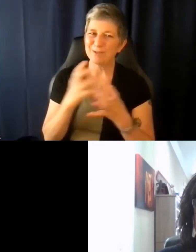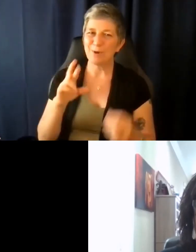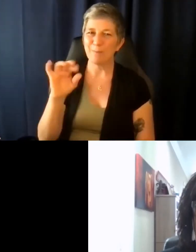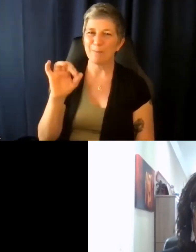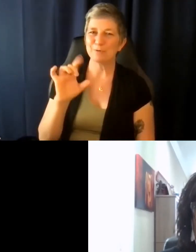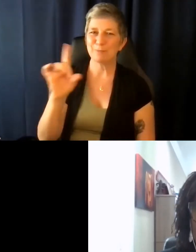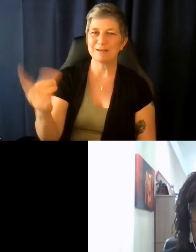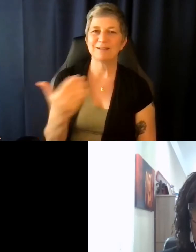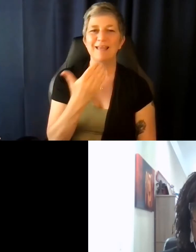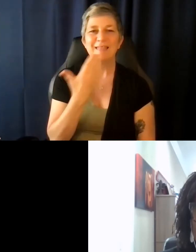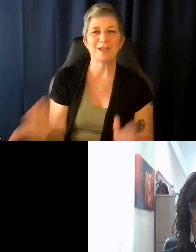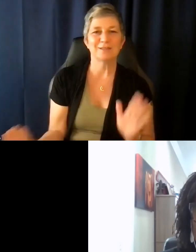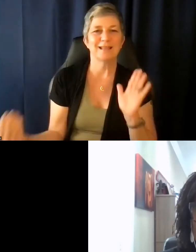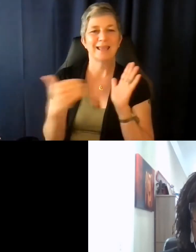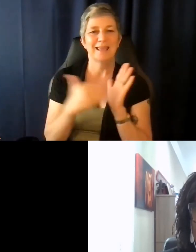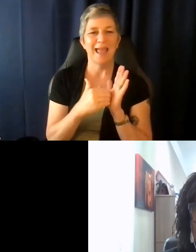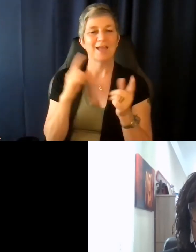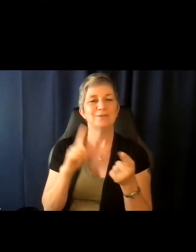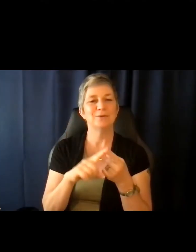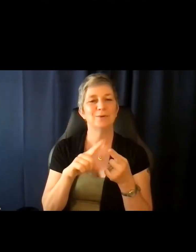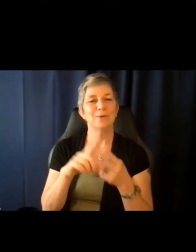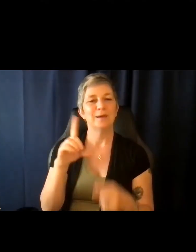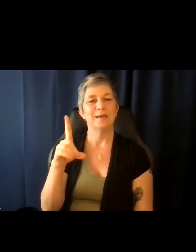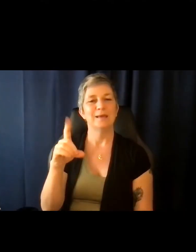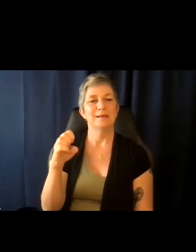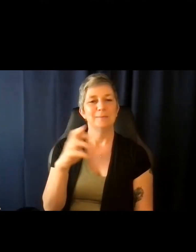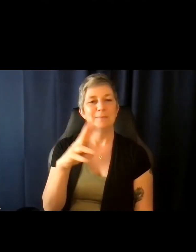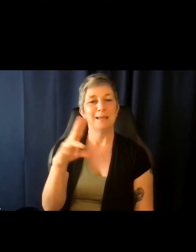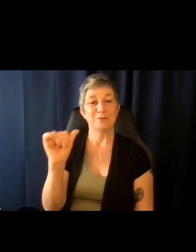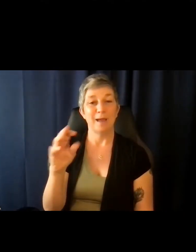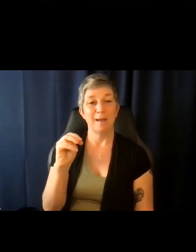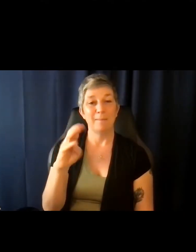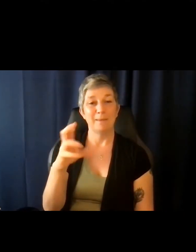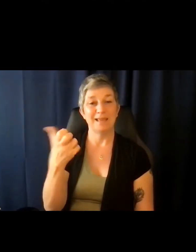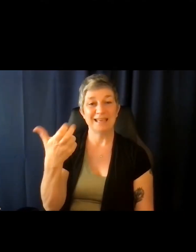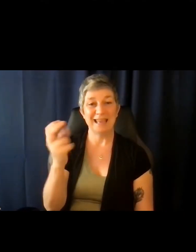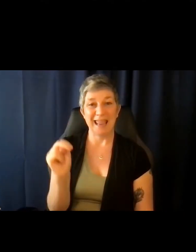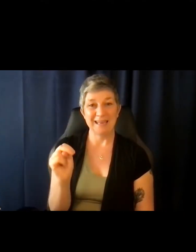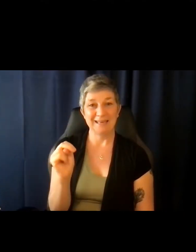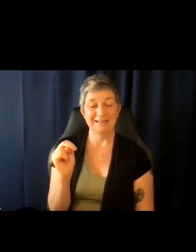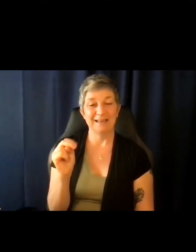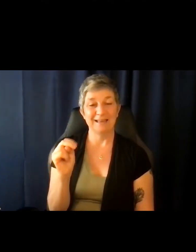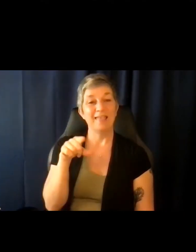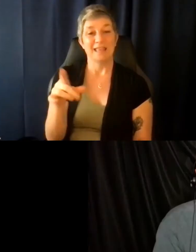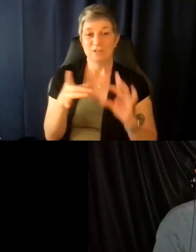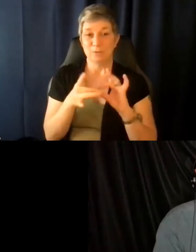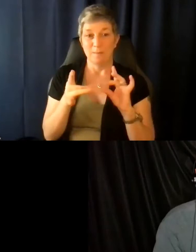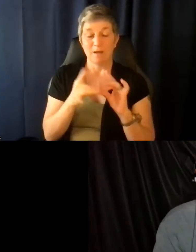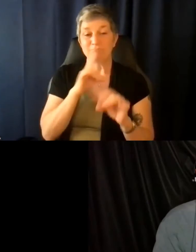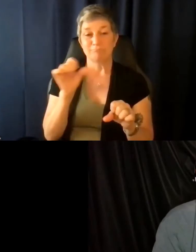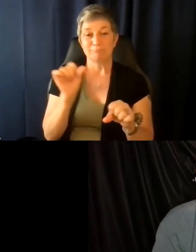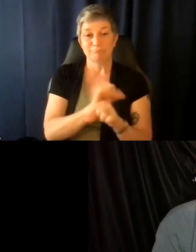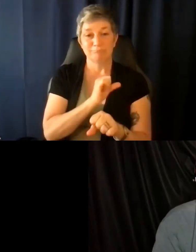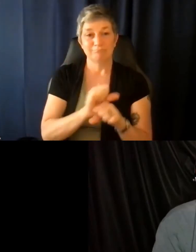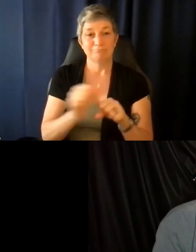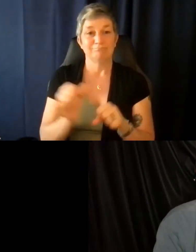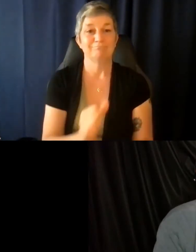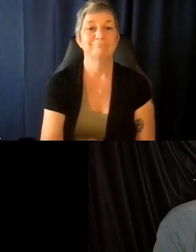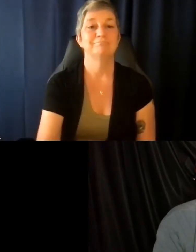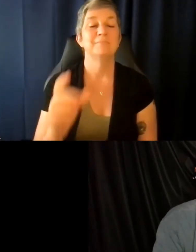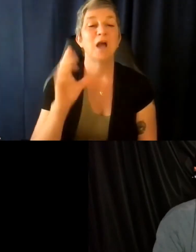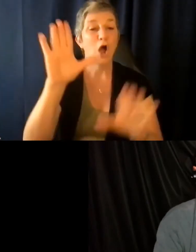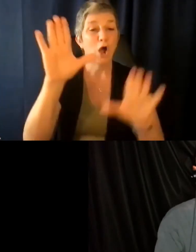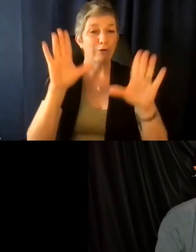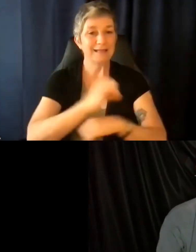thanks again to Demetria McCain for joining us today. These remarks, I think, really set a great stage for